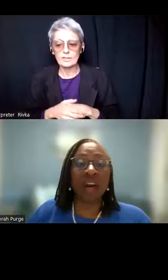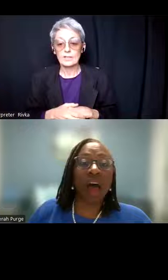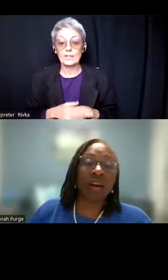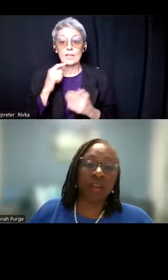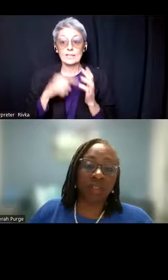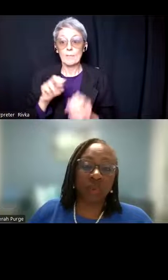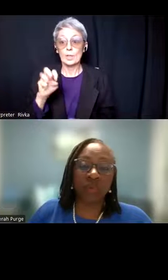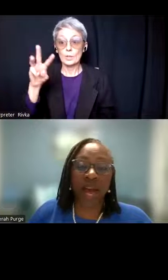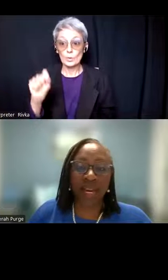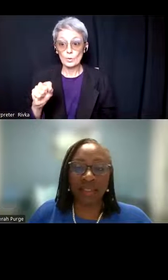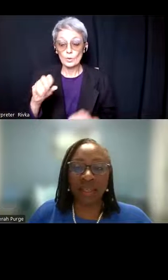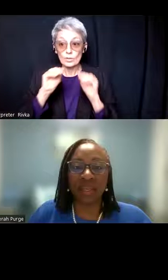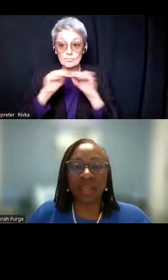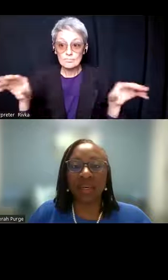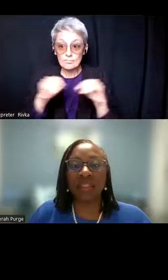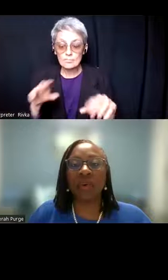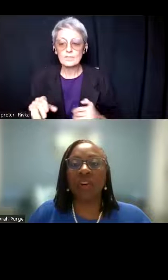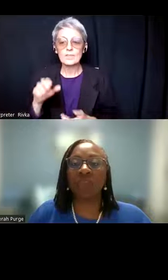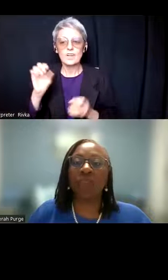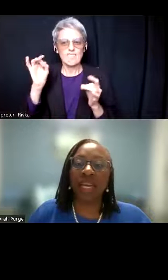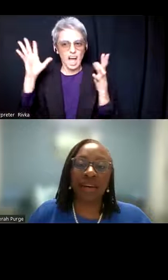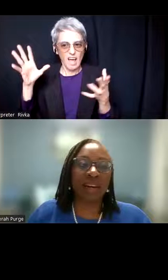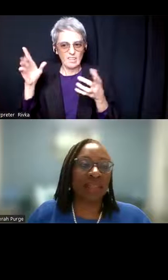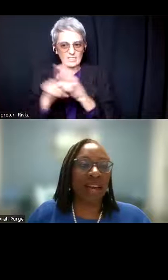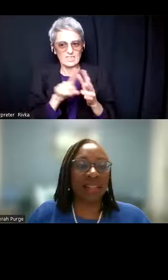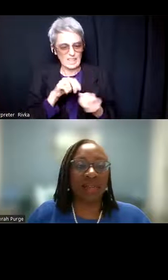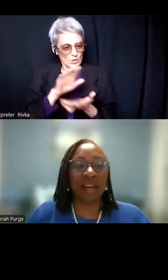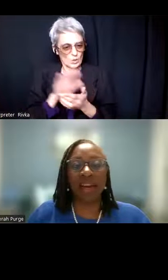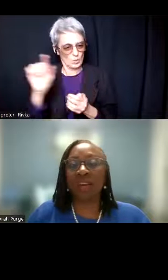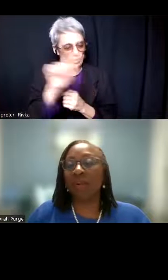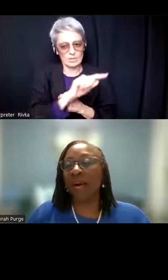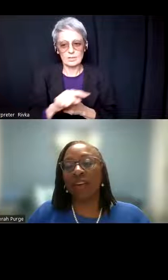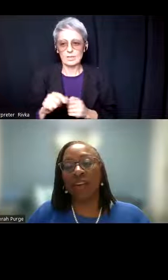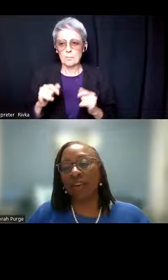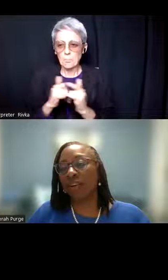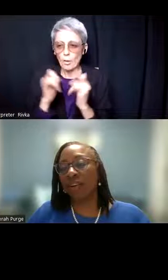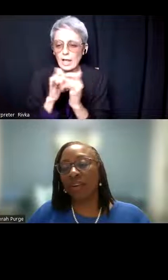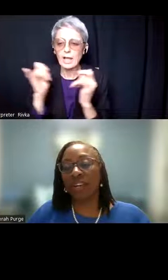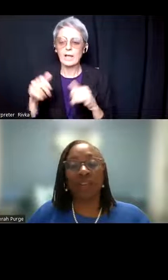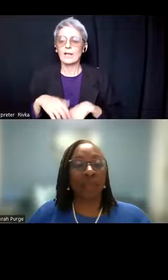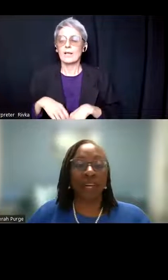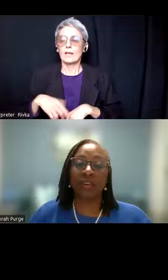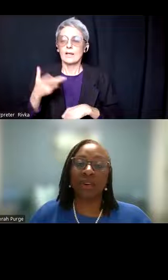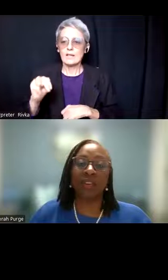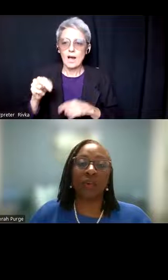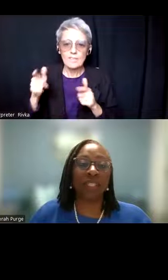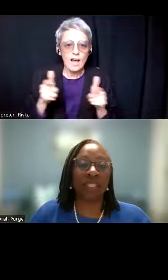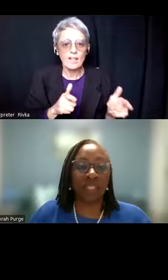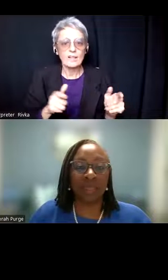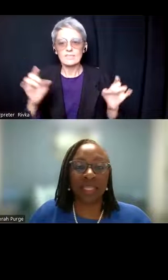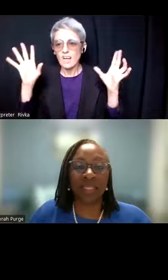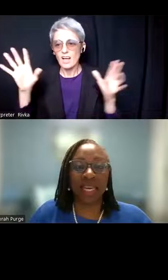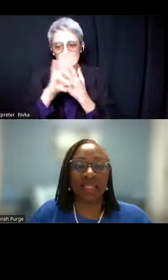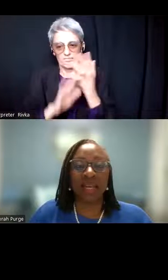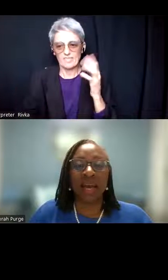a lot of school violence. So there's bullying, gun violence, and fighting. I don't know about your district, but in our district, we're seeing